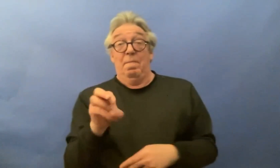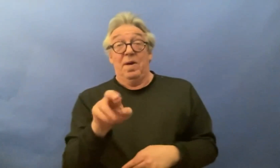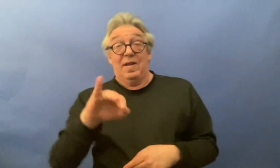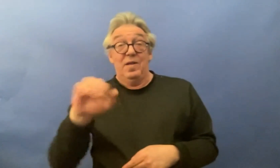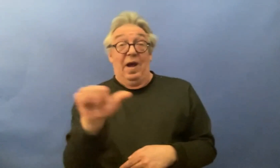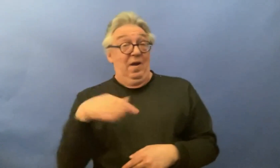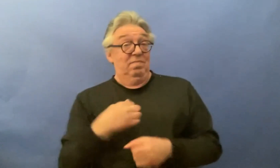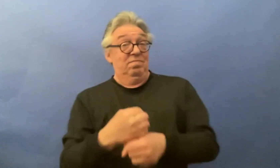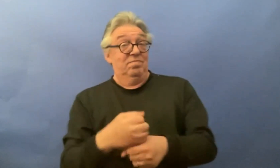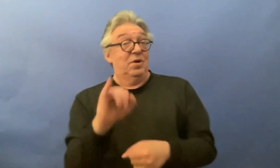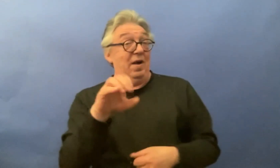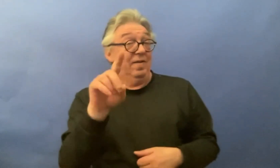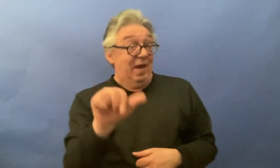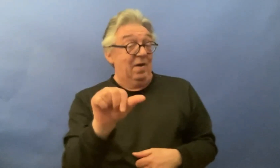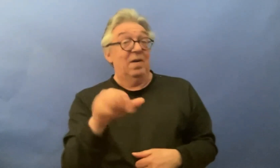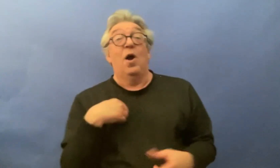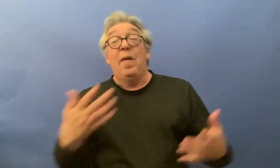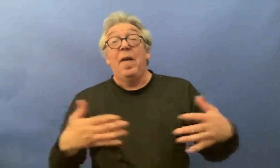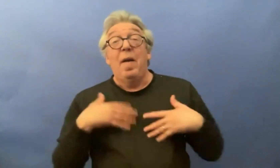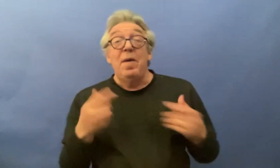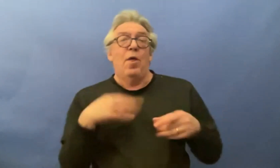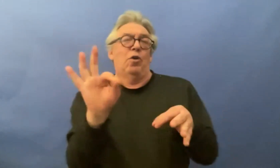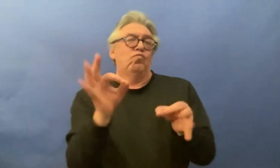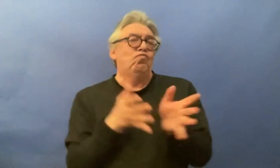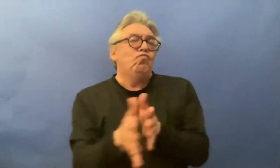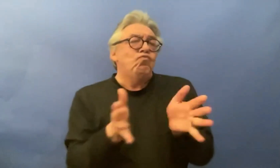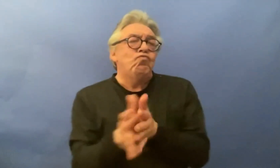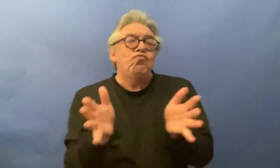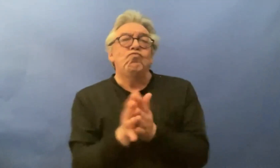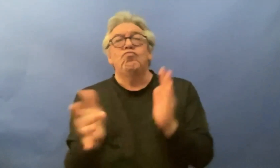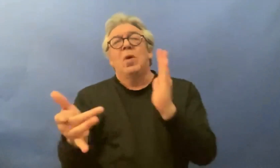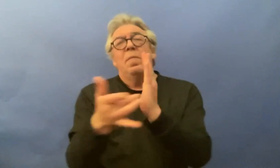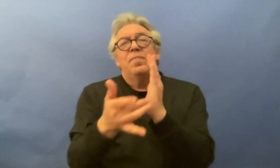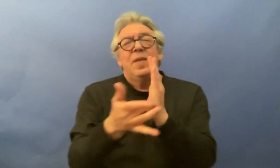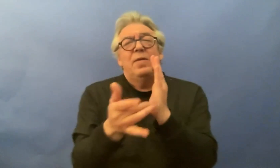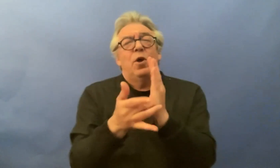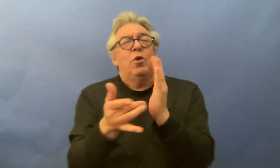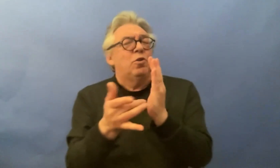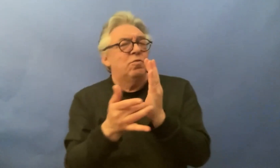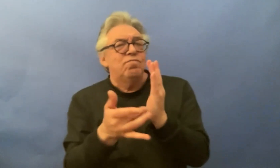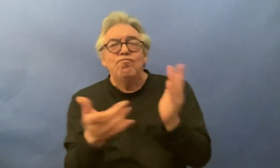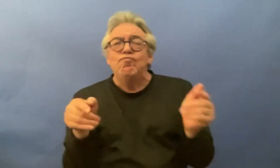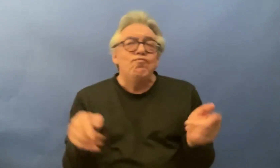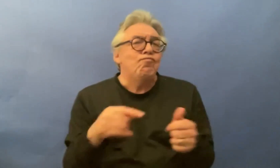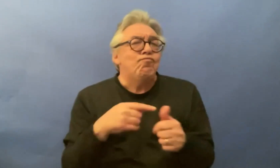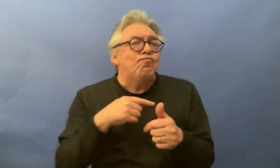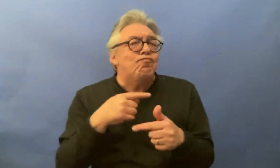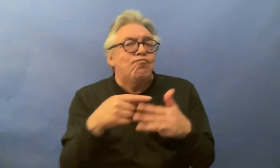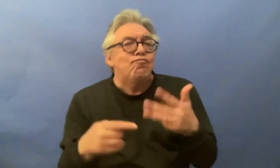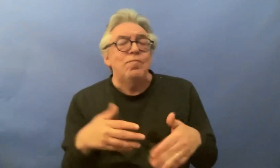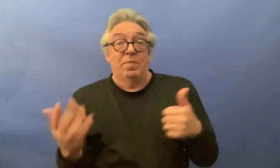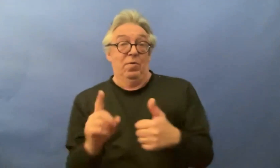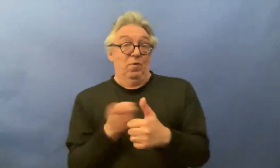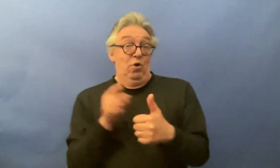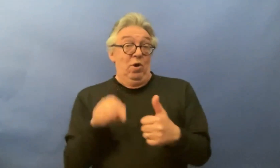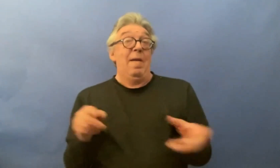IDA. I'm going to briefly explain some of the technical features of today's call. First of all, this meeting is